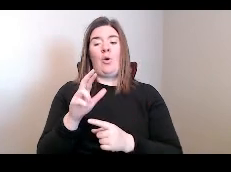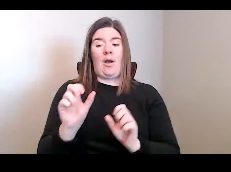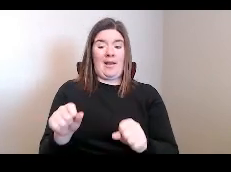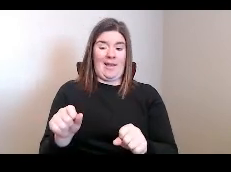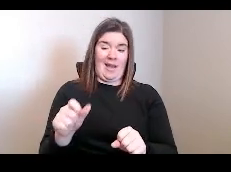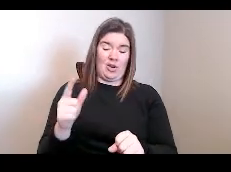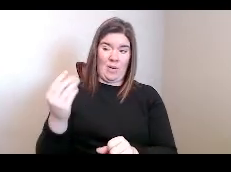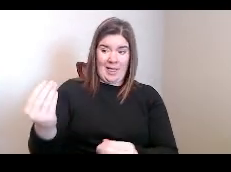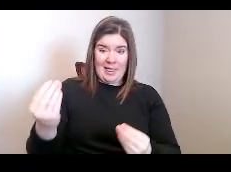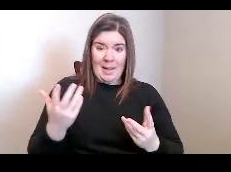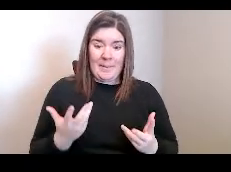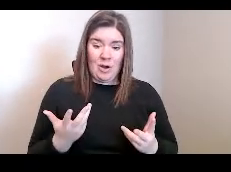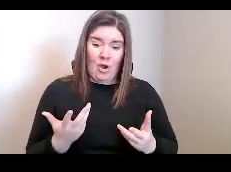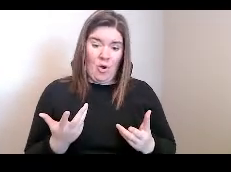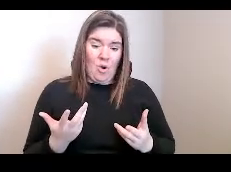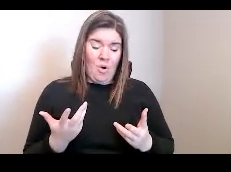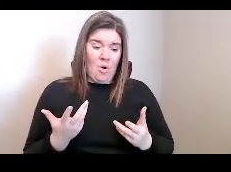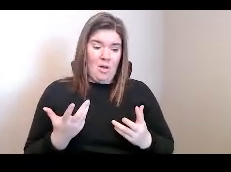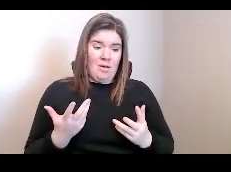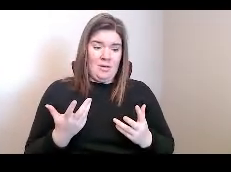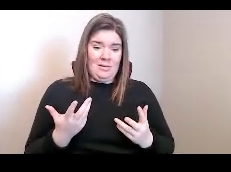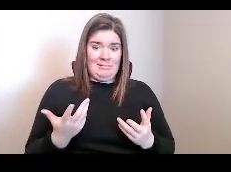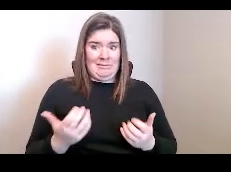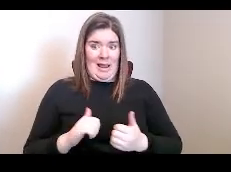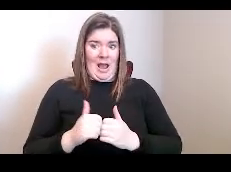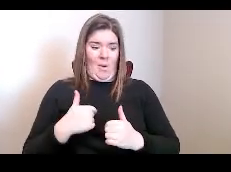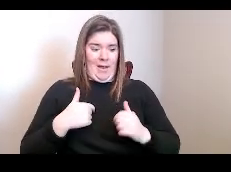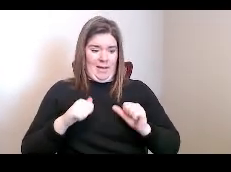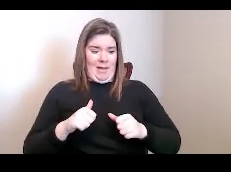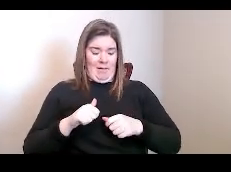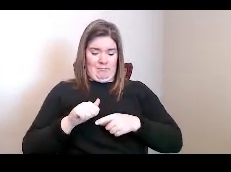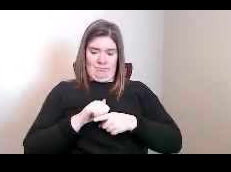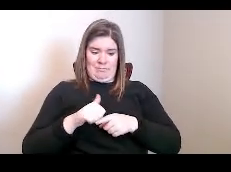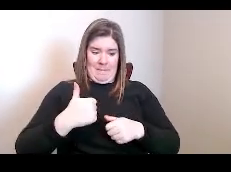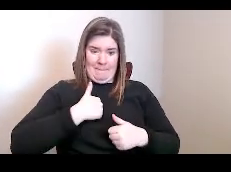right direction for training on my own?